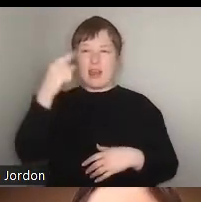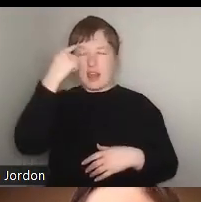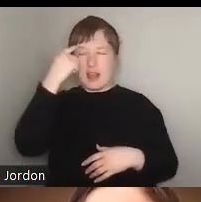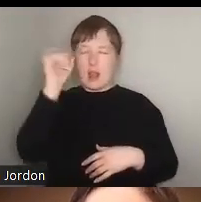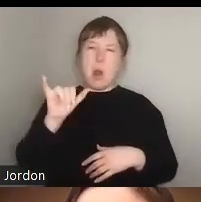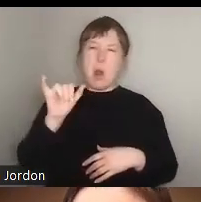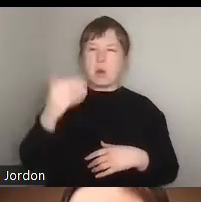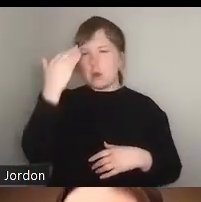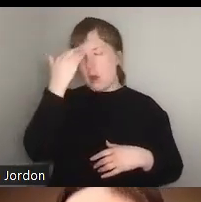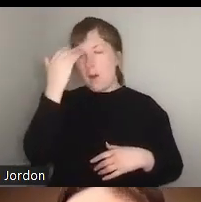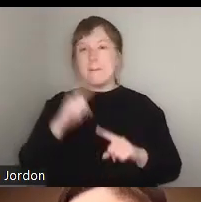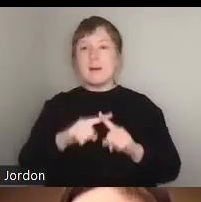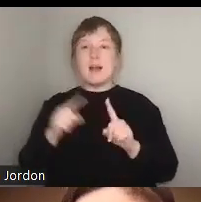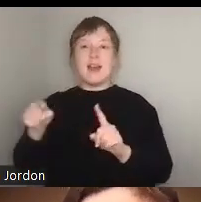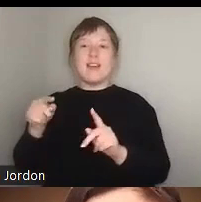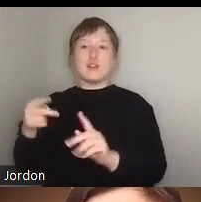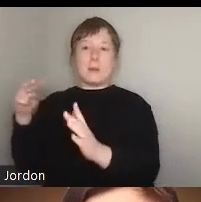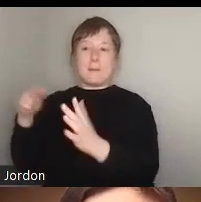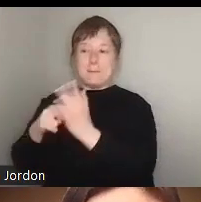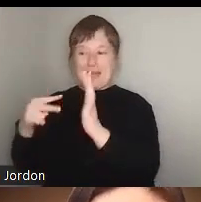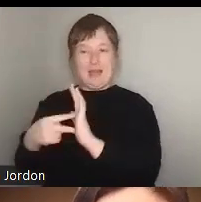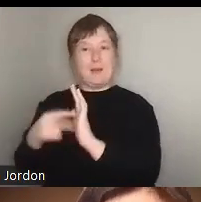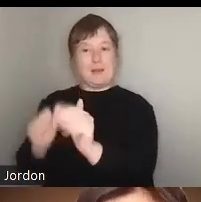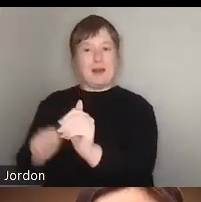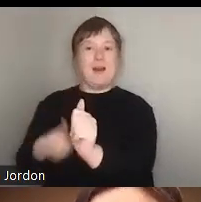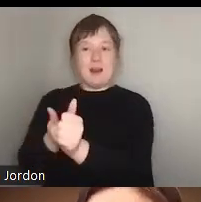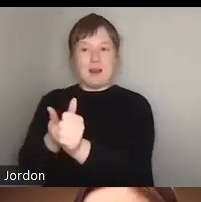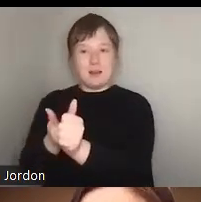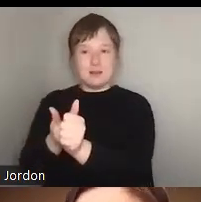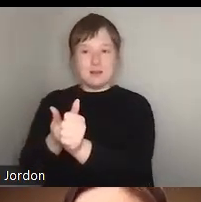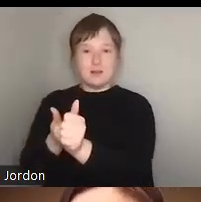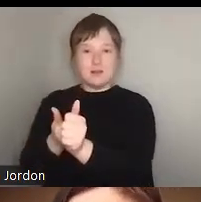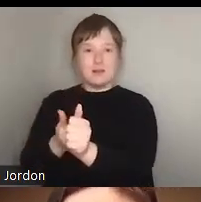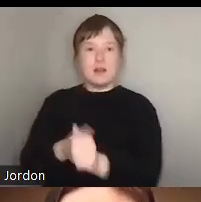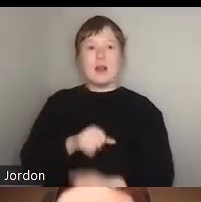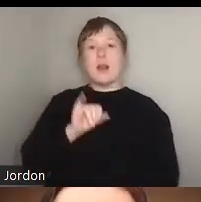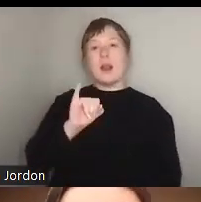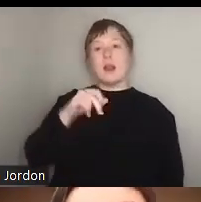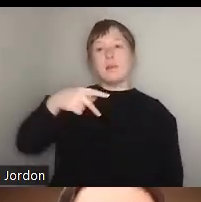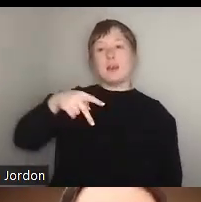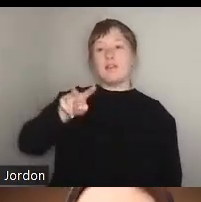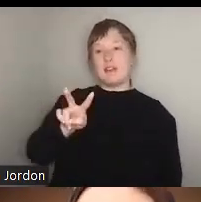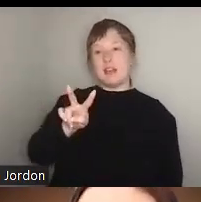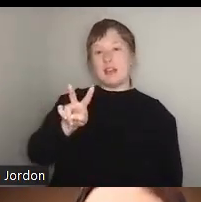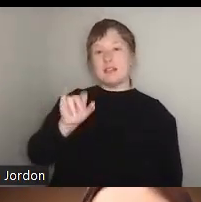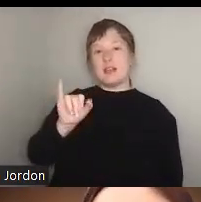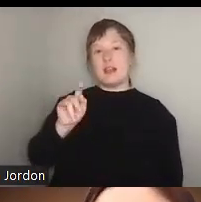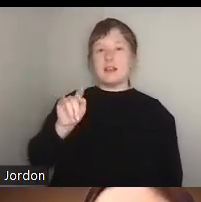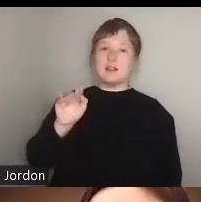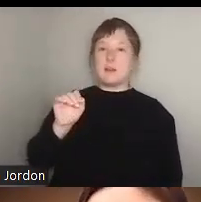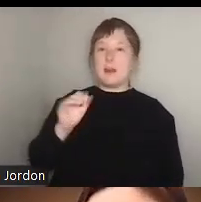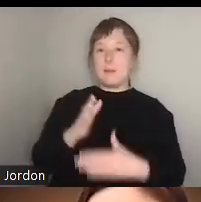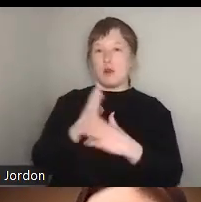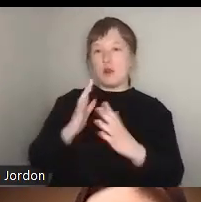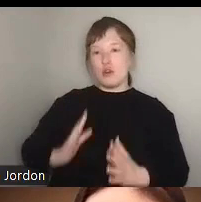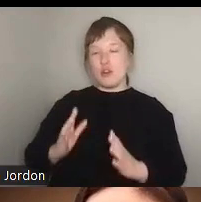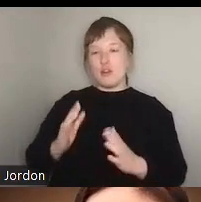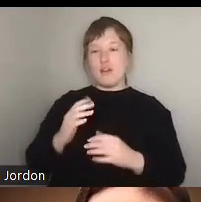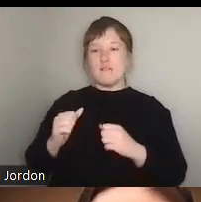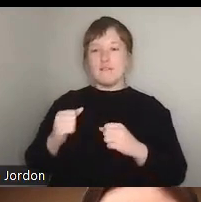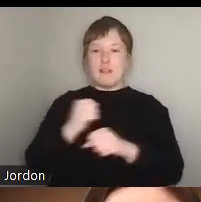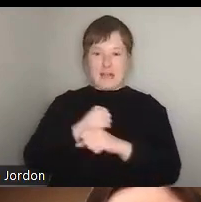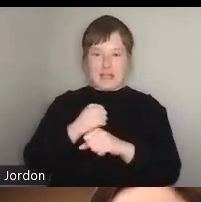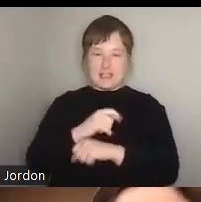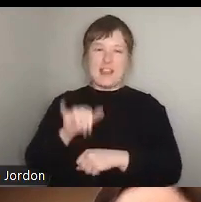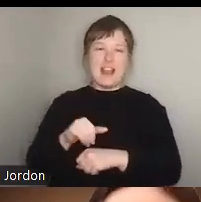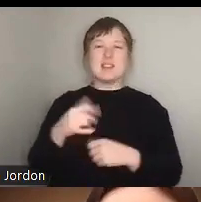but there's still intention behind it. Intimate partner violence is what I was saying people often picture when we say domestic